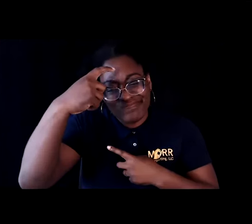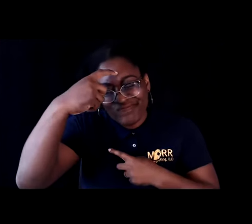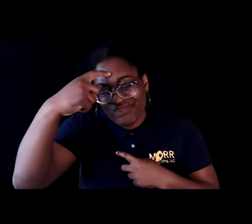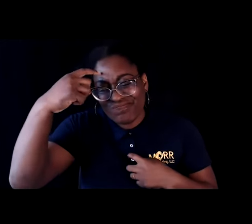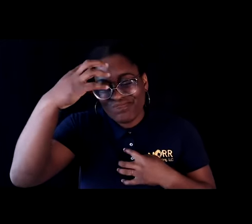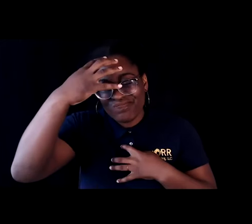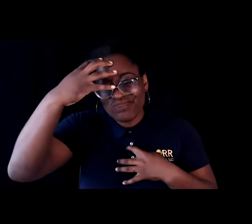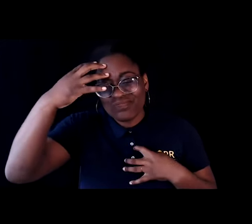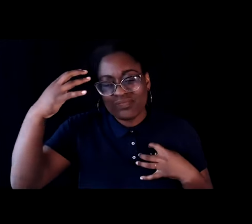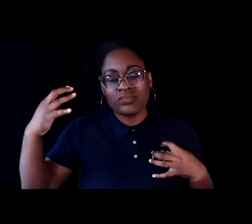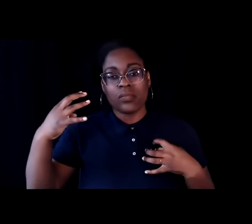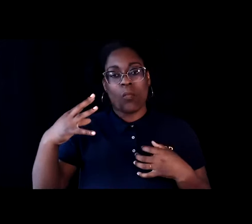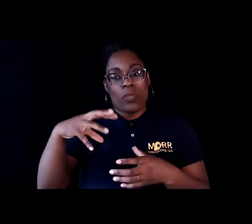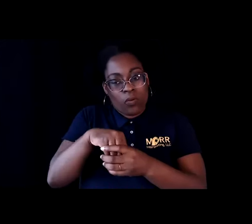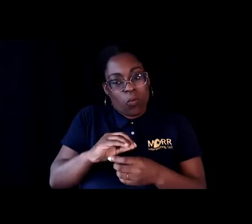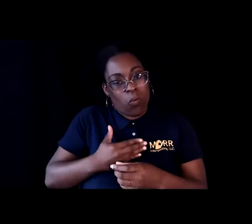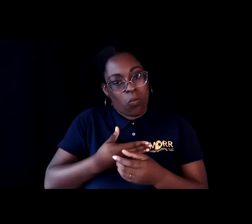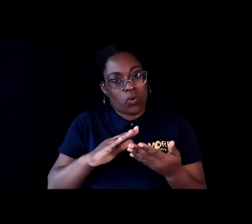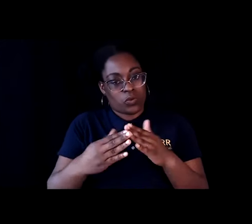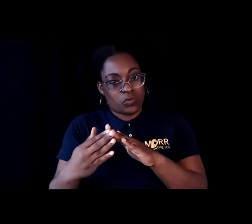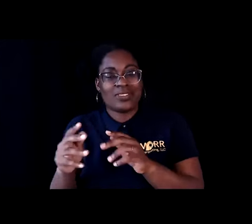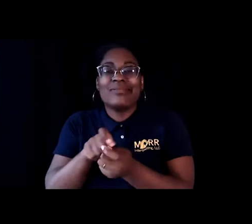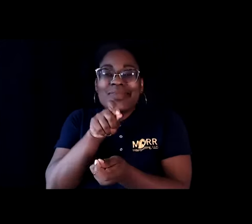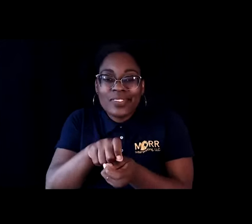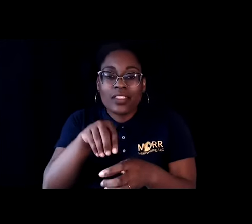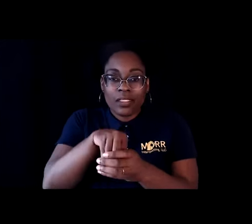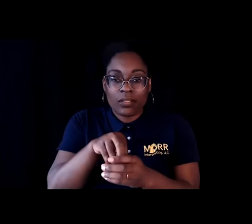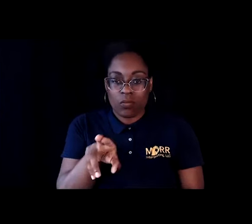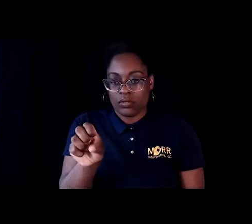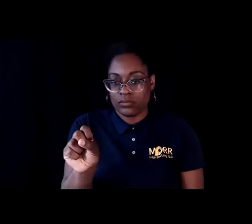and I'll speak to Black communities specifically in the United States.